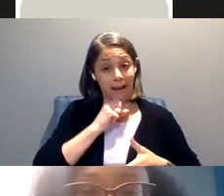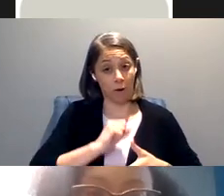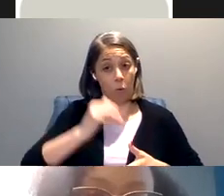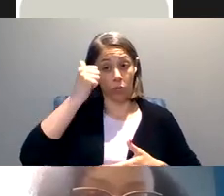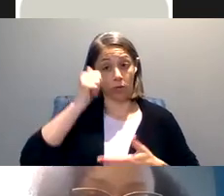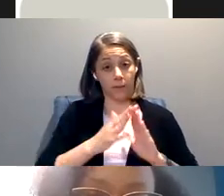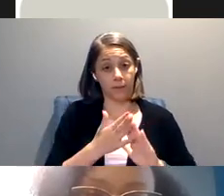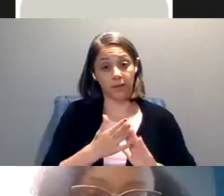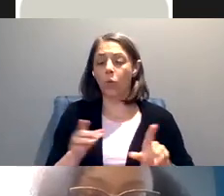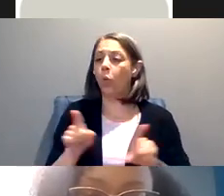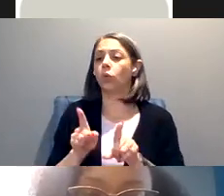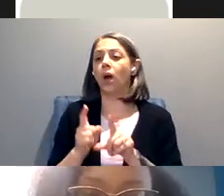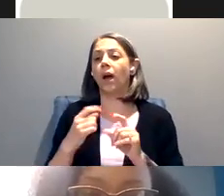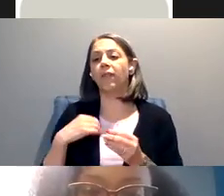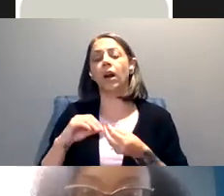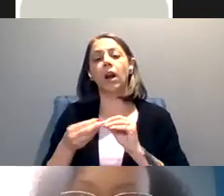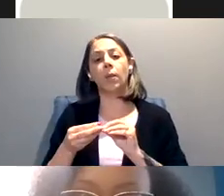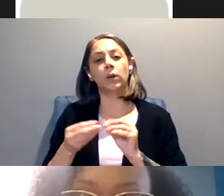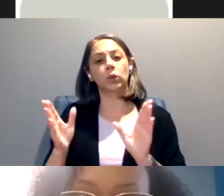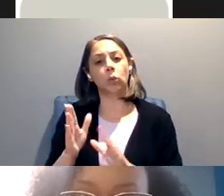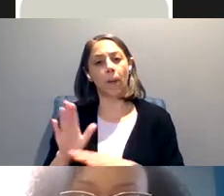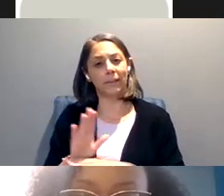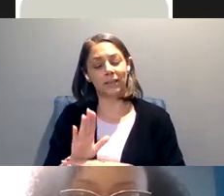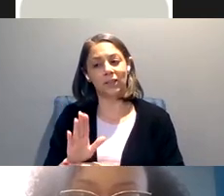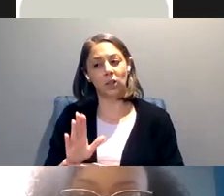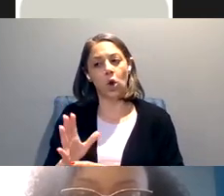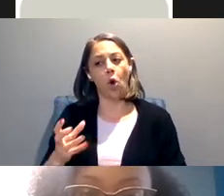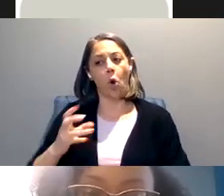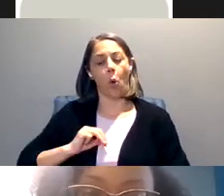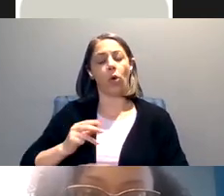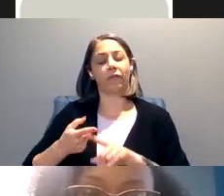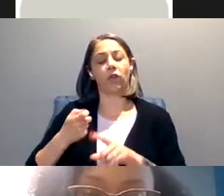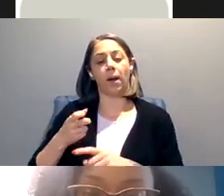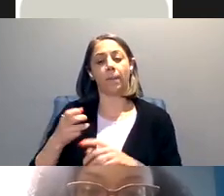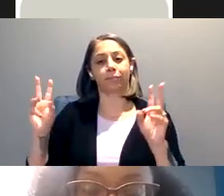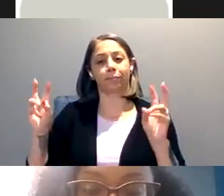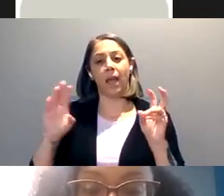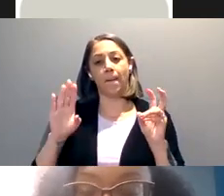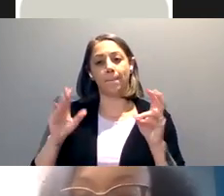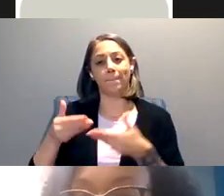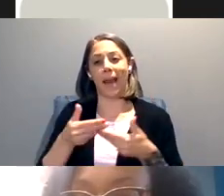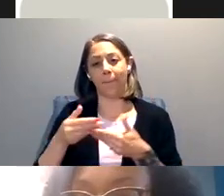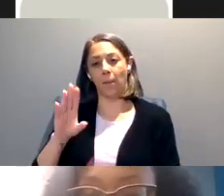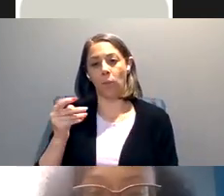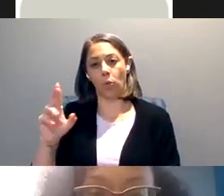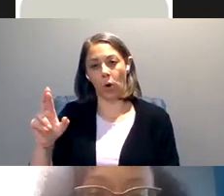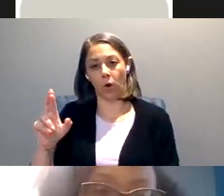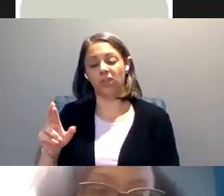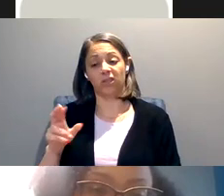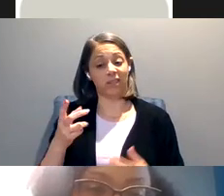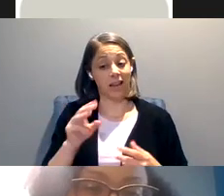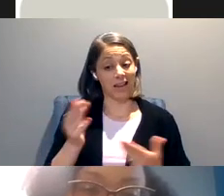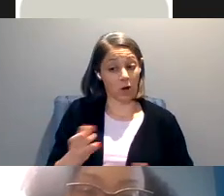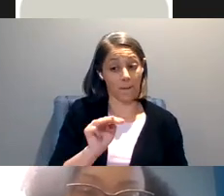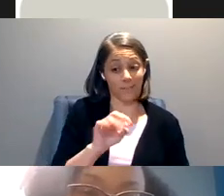a number of small businesses that are owned by baby boomers across Minnesota and elsewhere in the country. And as these baby boomer business